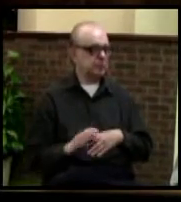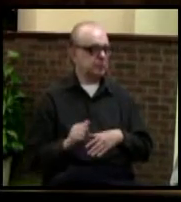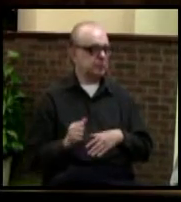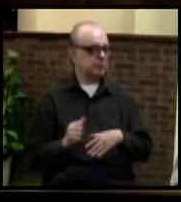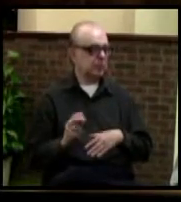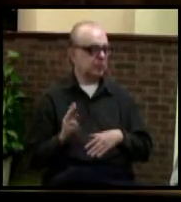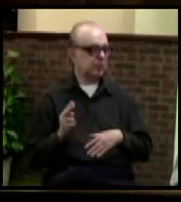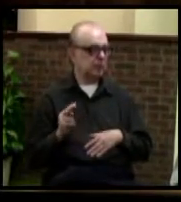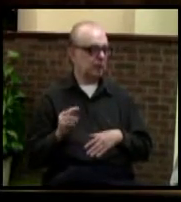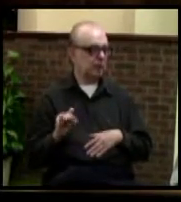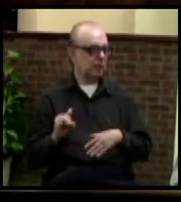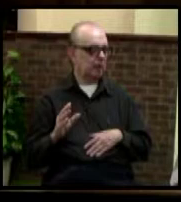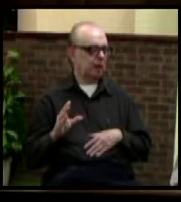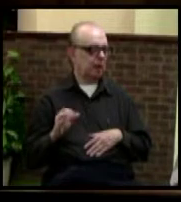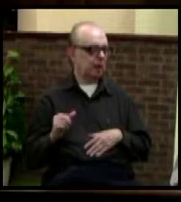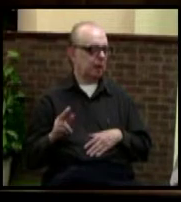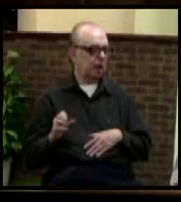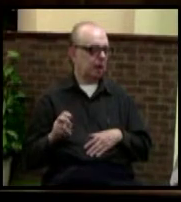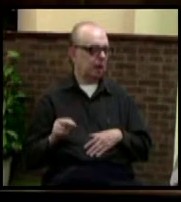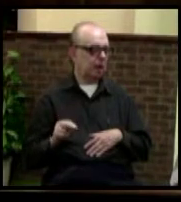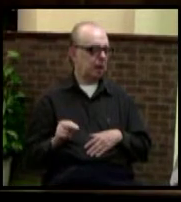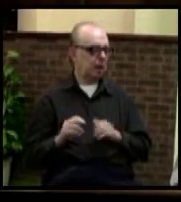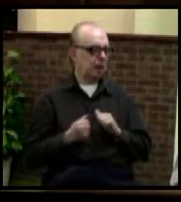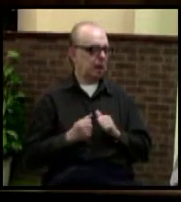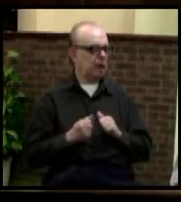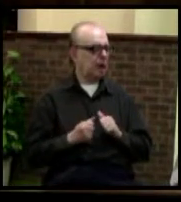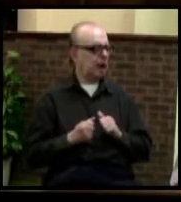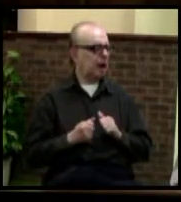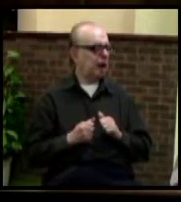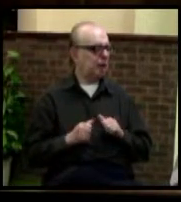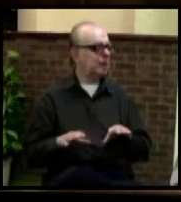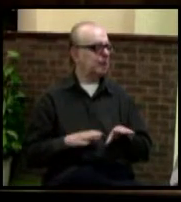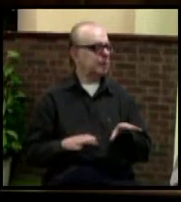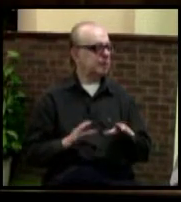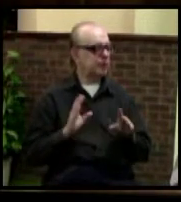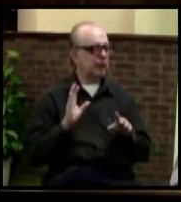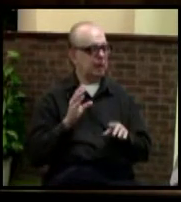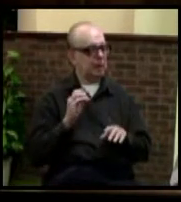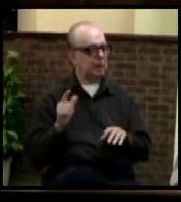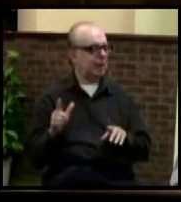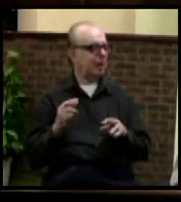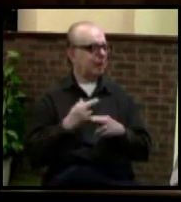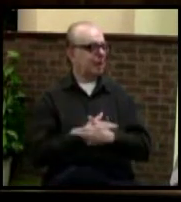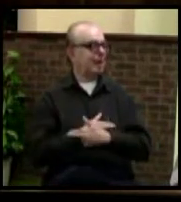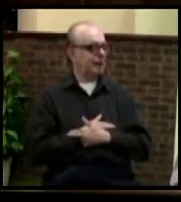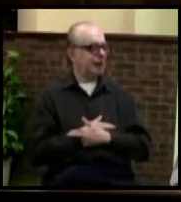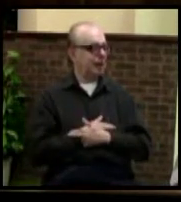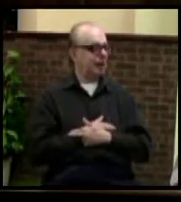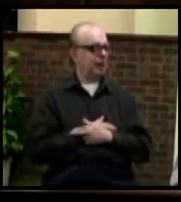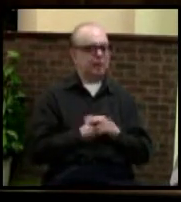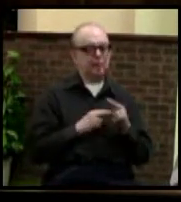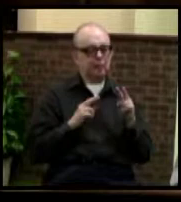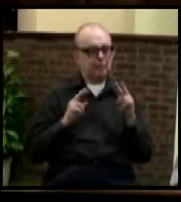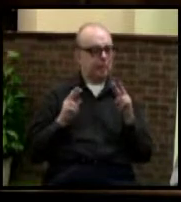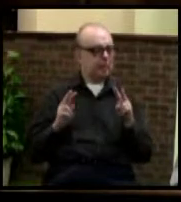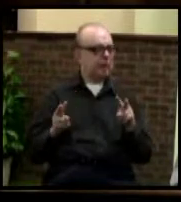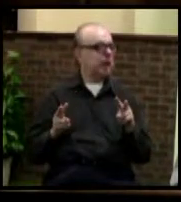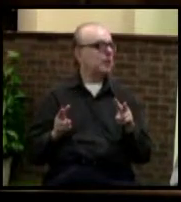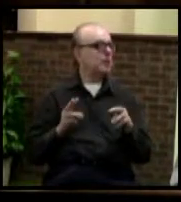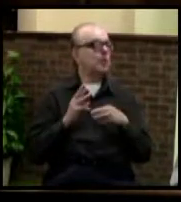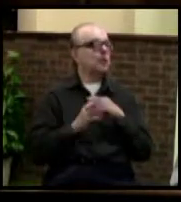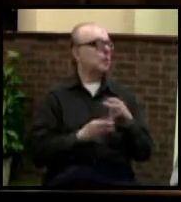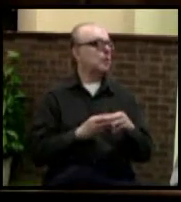Johnny Carson asked him this question. He asked him how he managed to stay so cool and relaxed looking, even in the